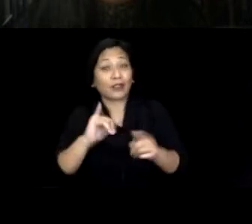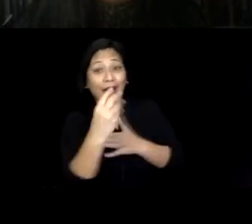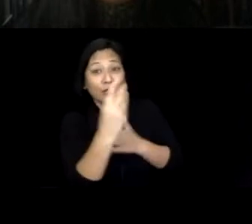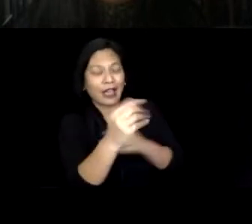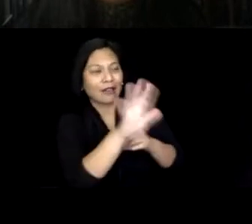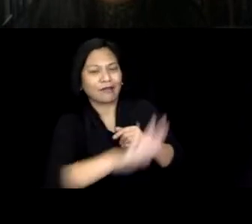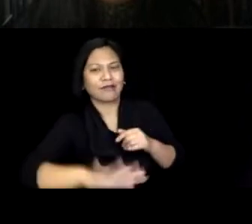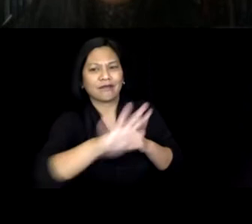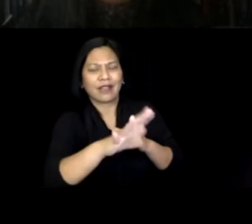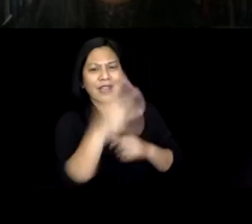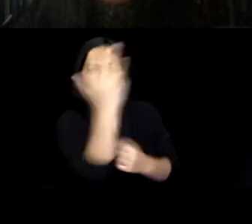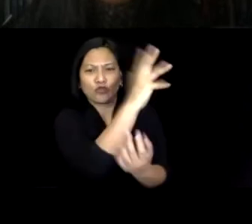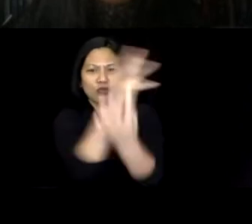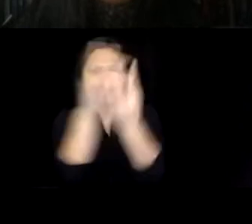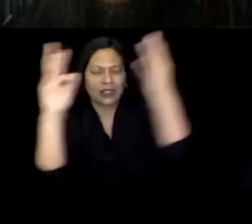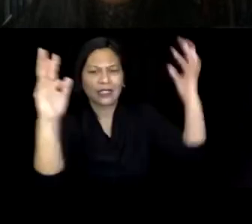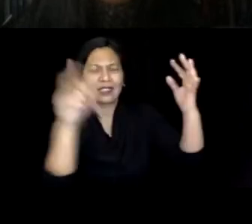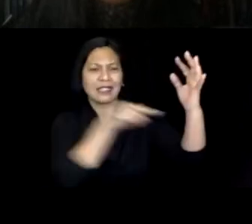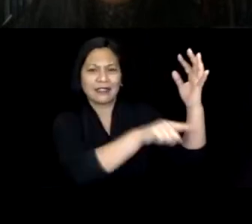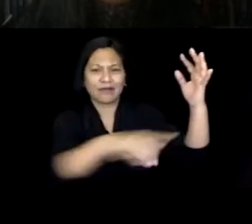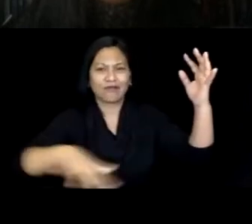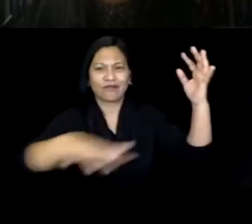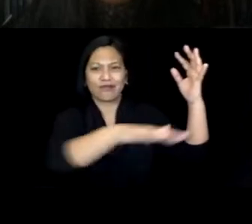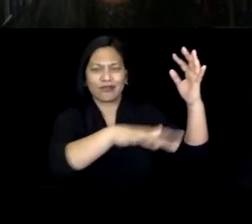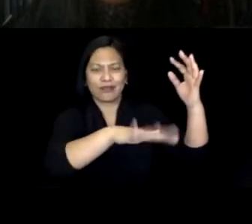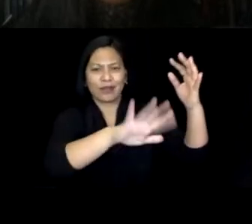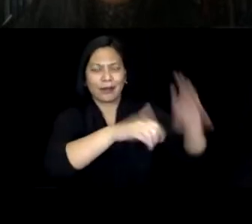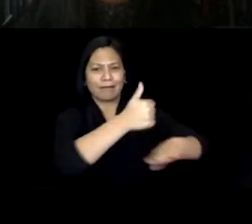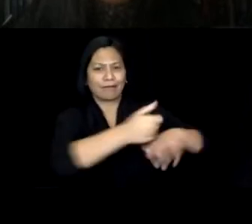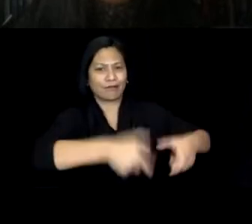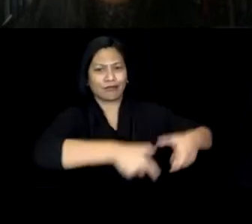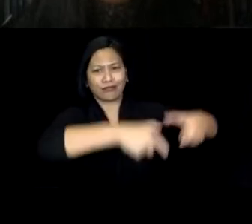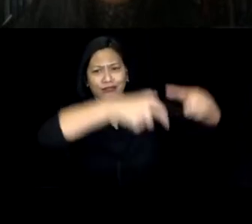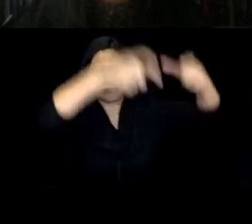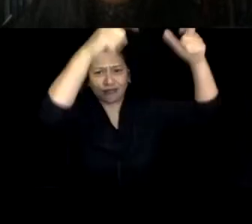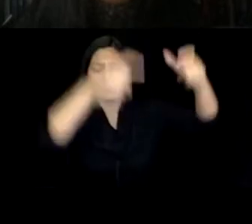already, controlled in that there's trees on a beach, but how